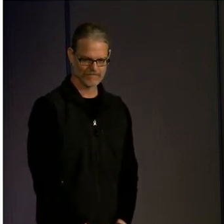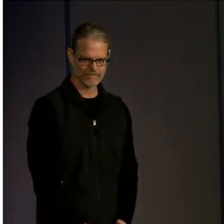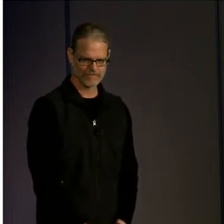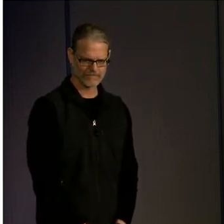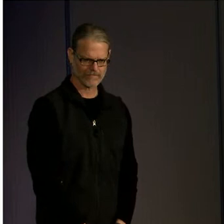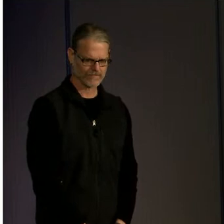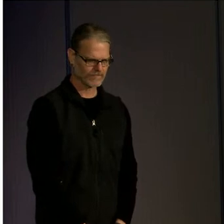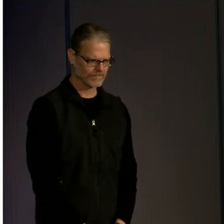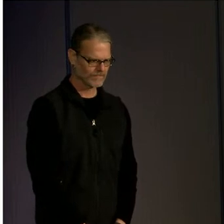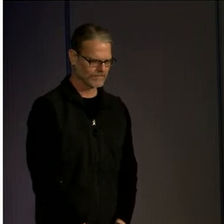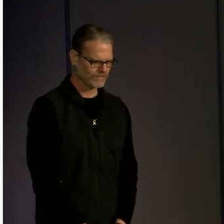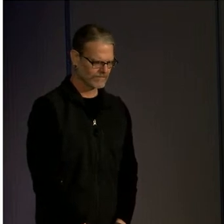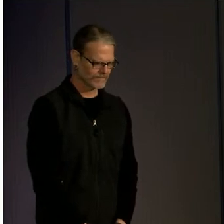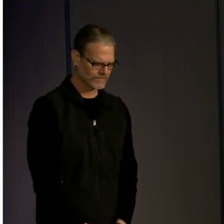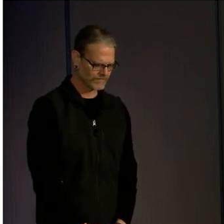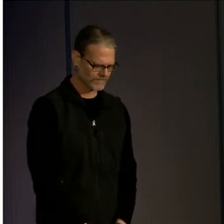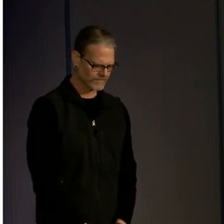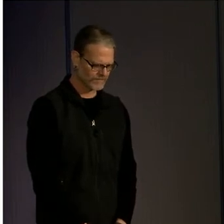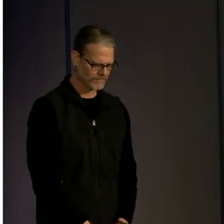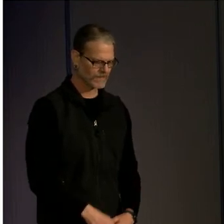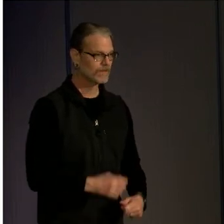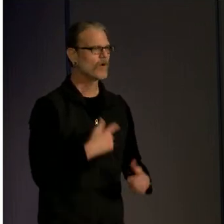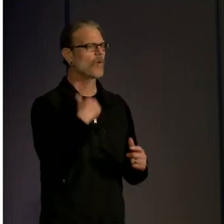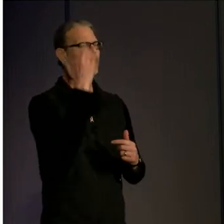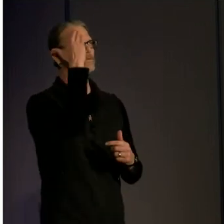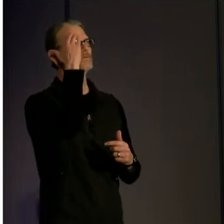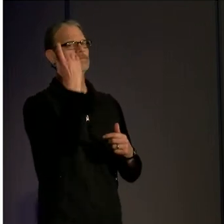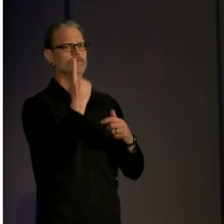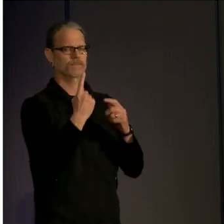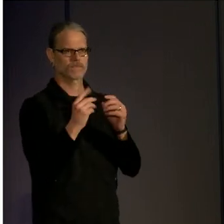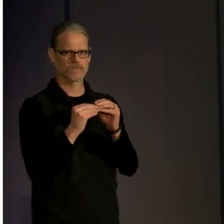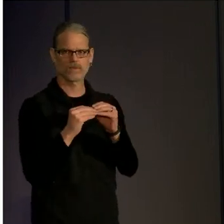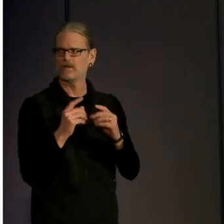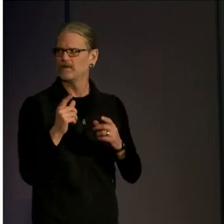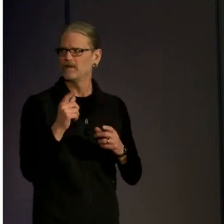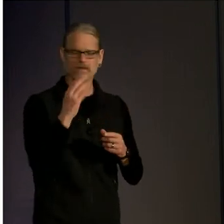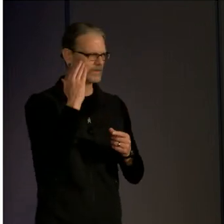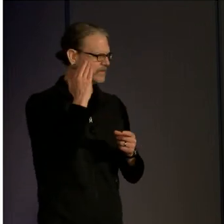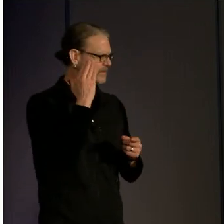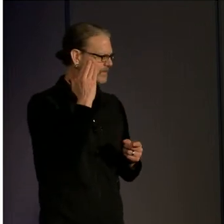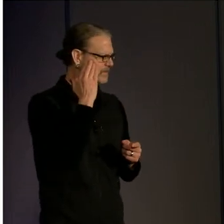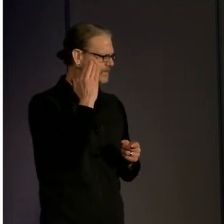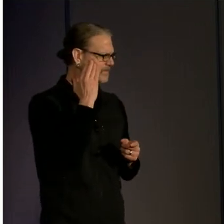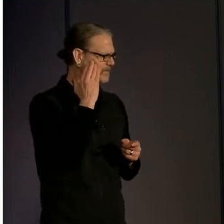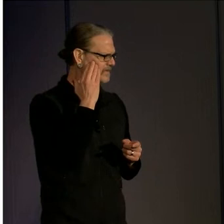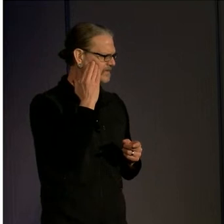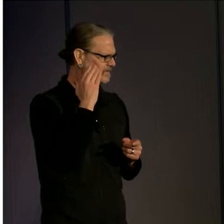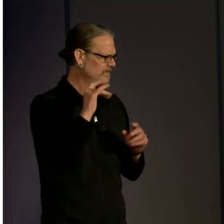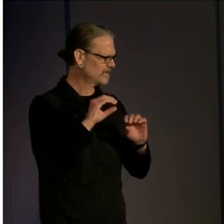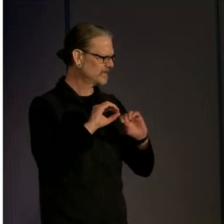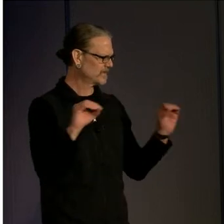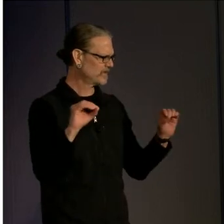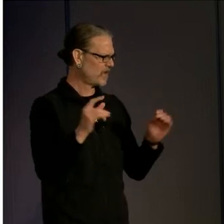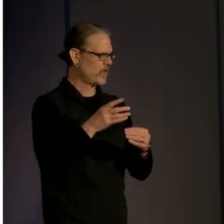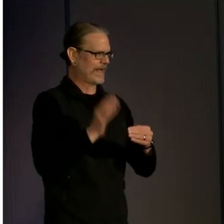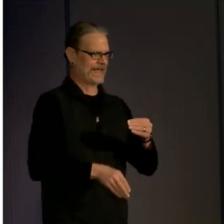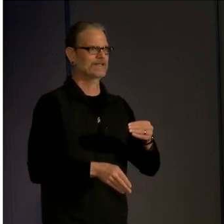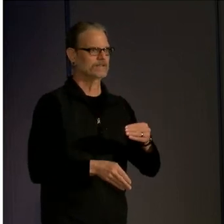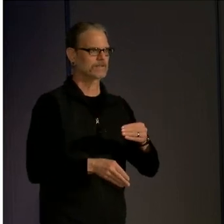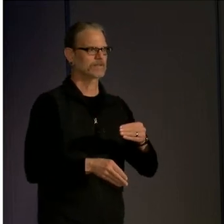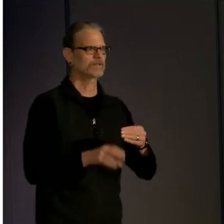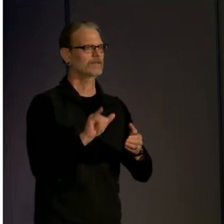I knew there was something. Yeah. No end in sight. So does anybody know that band? It was four or